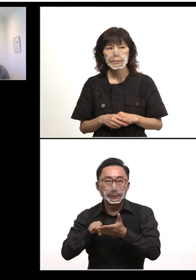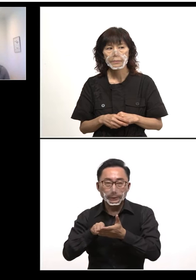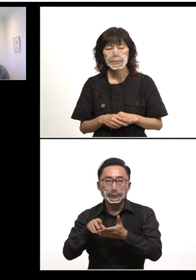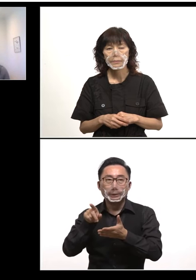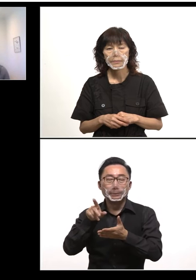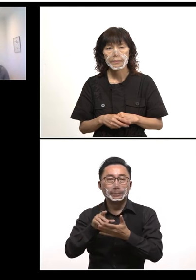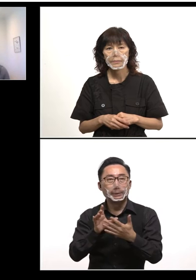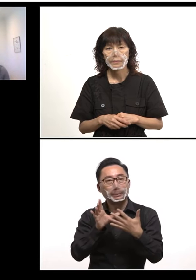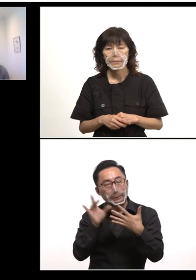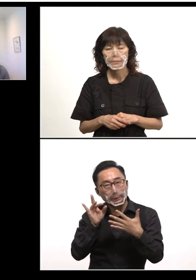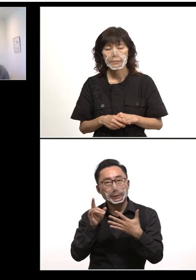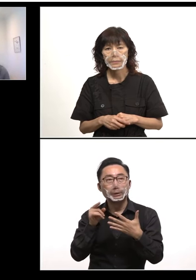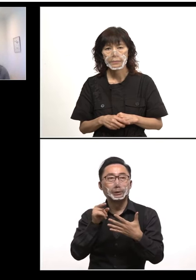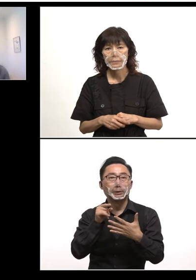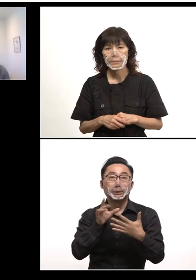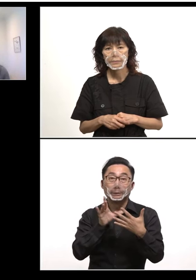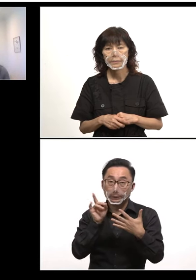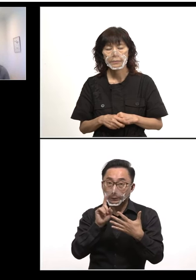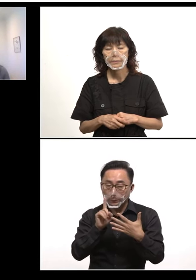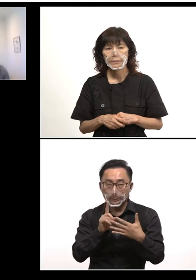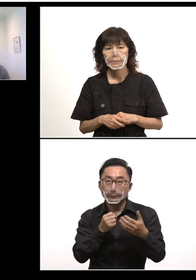order to amplify those voices.